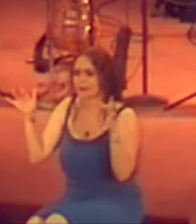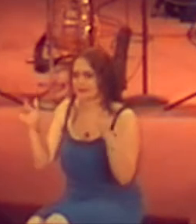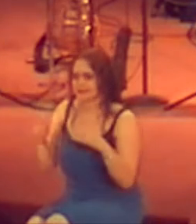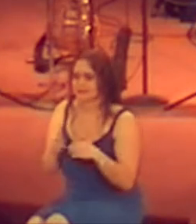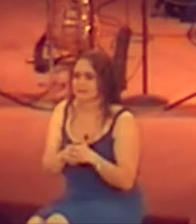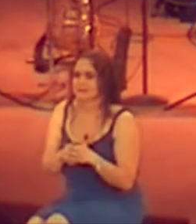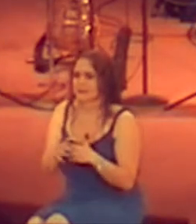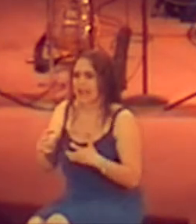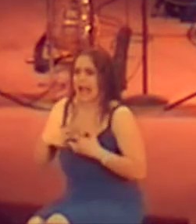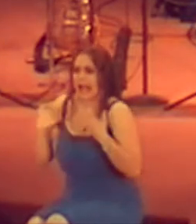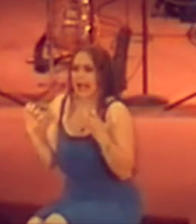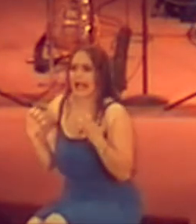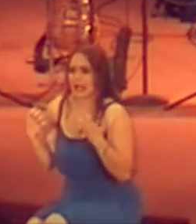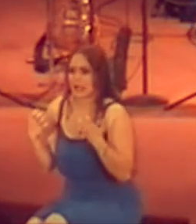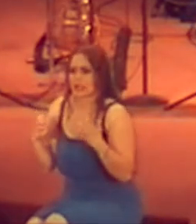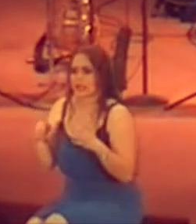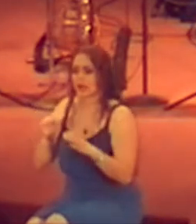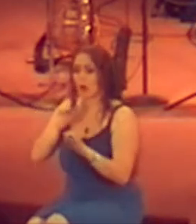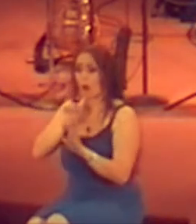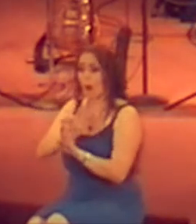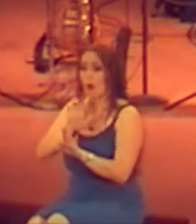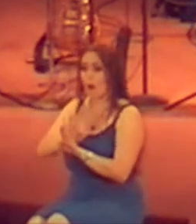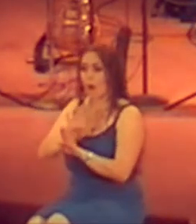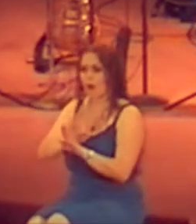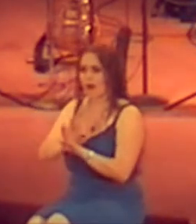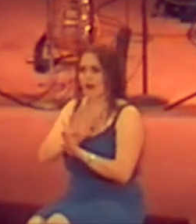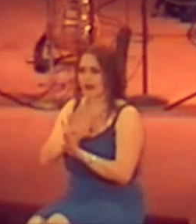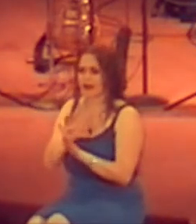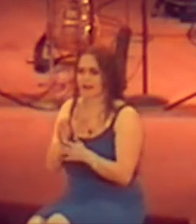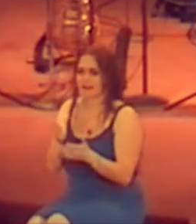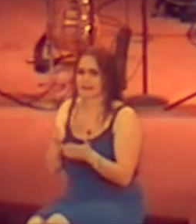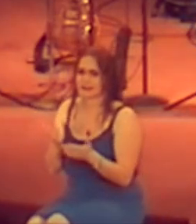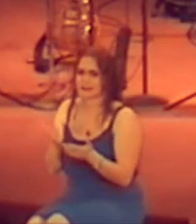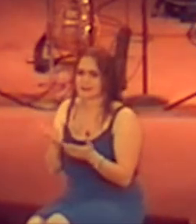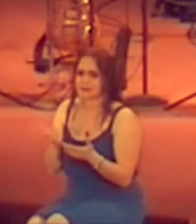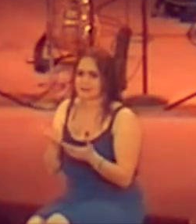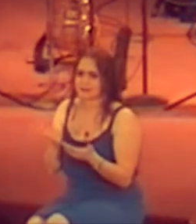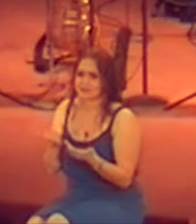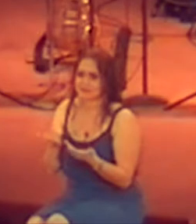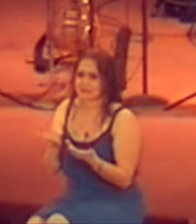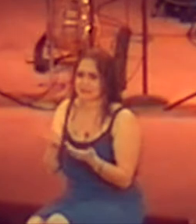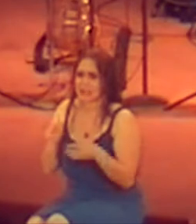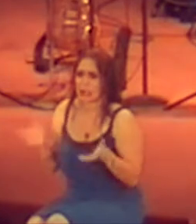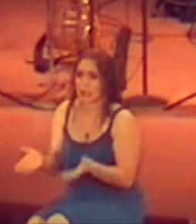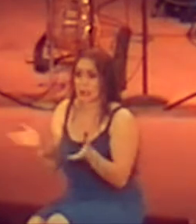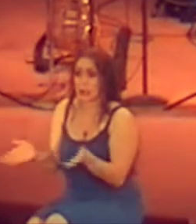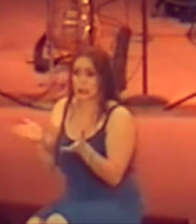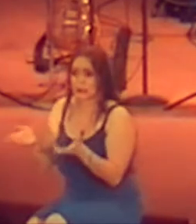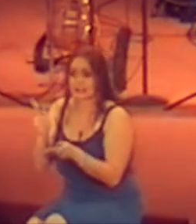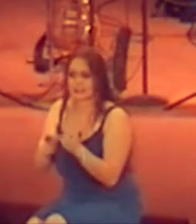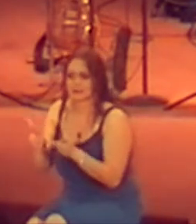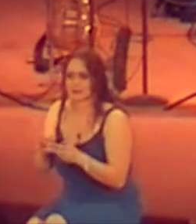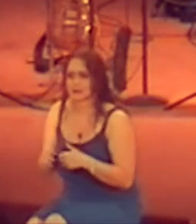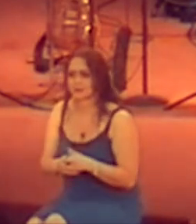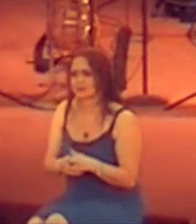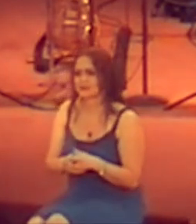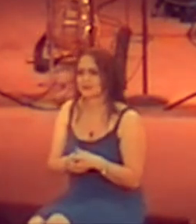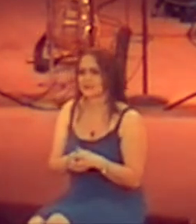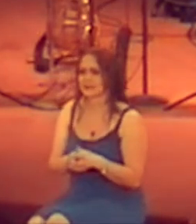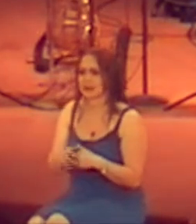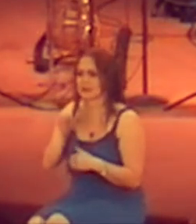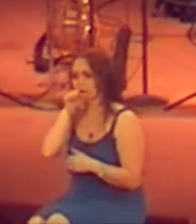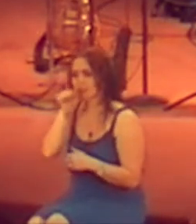fast, and the horn of encouragement and the headlights of enlightenment, you guys can take that as a note, cite me though, they tend to be my favorite